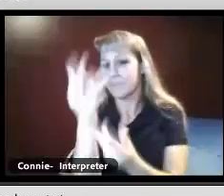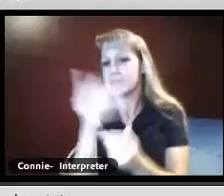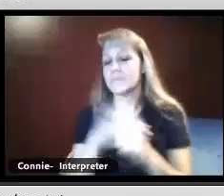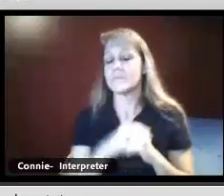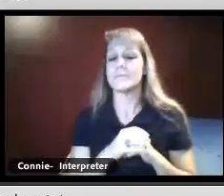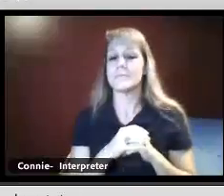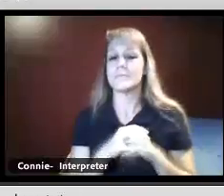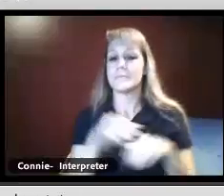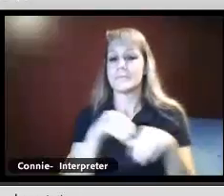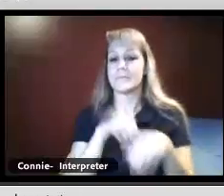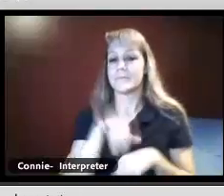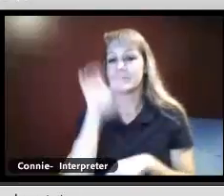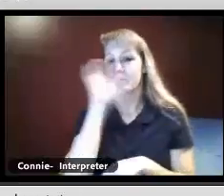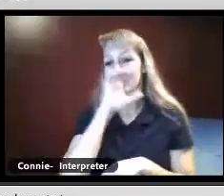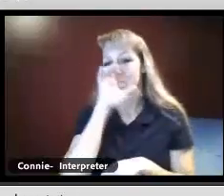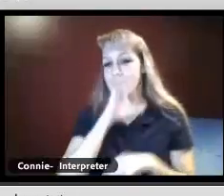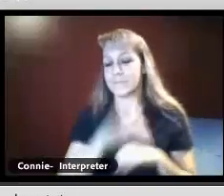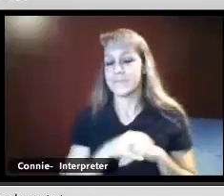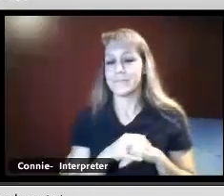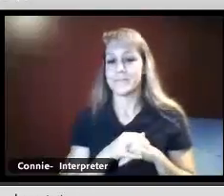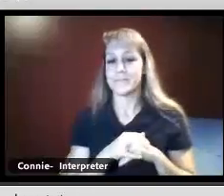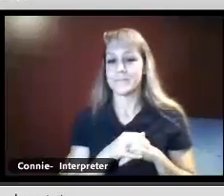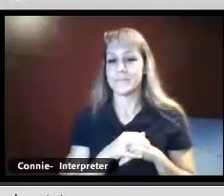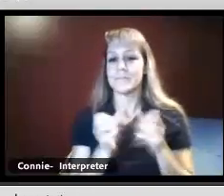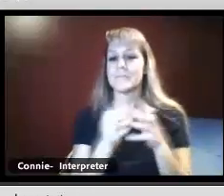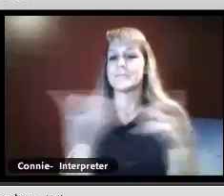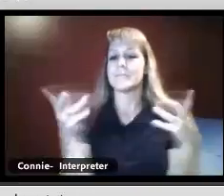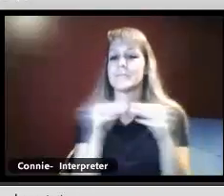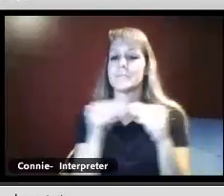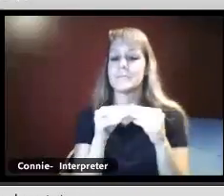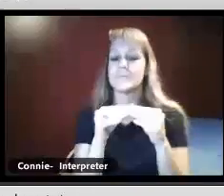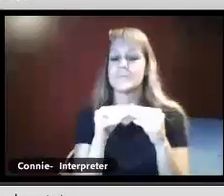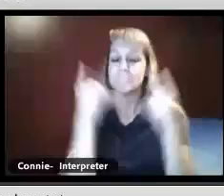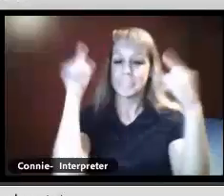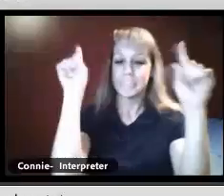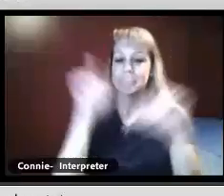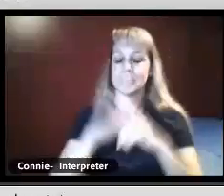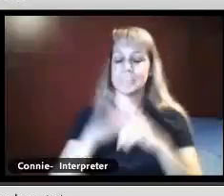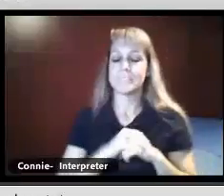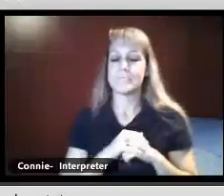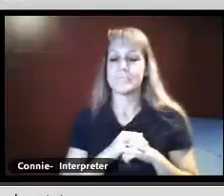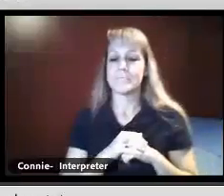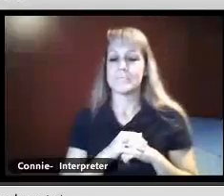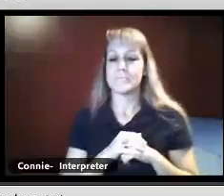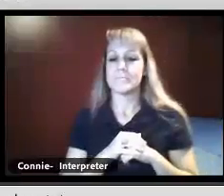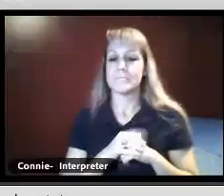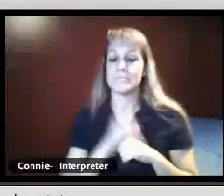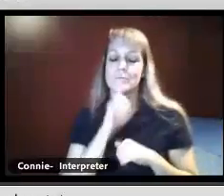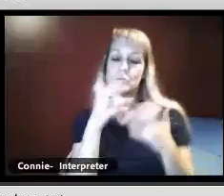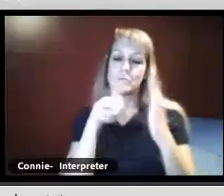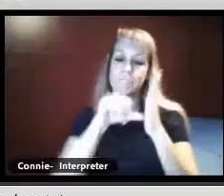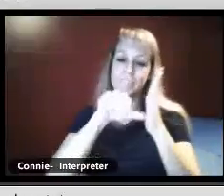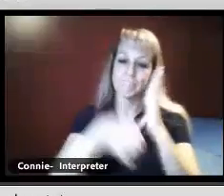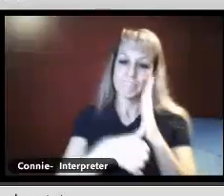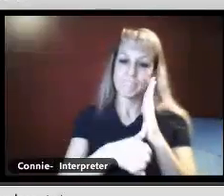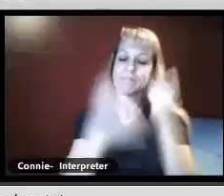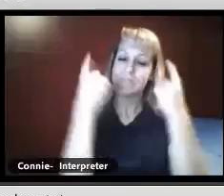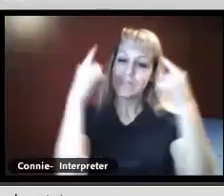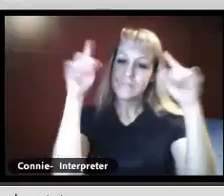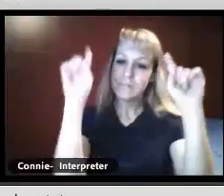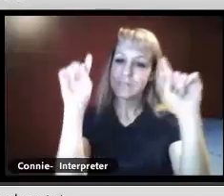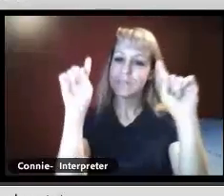this search. Much more efficient, as I like to emphasize, efficient and targeted